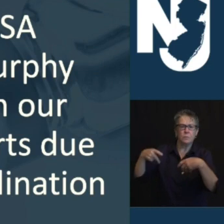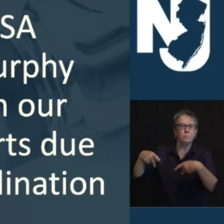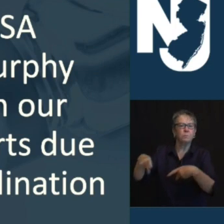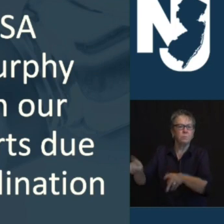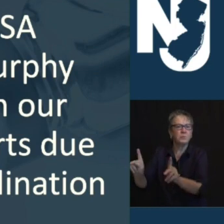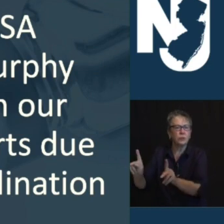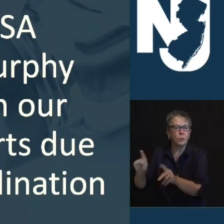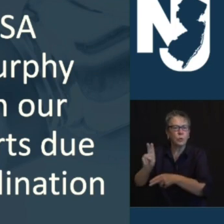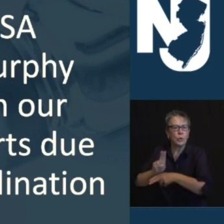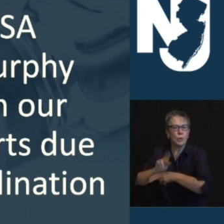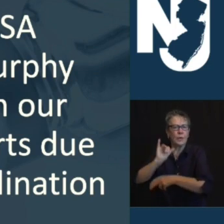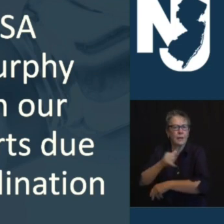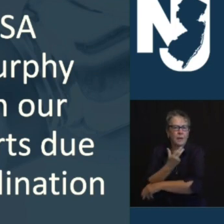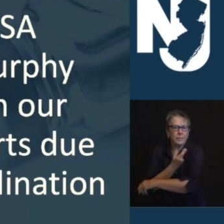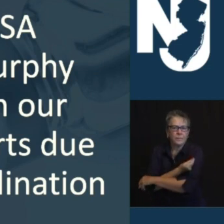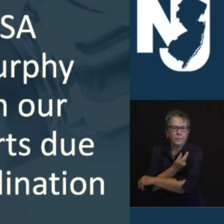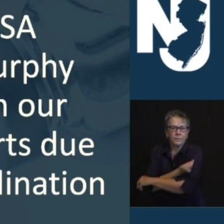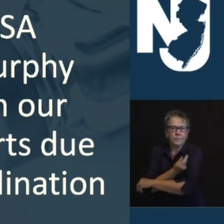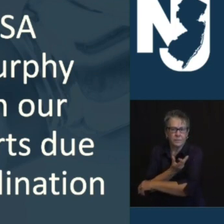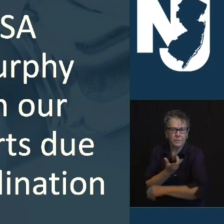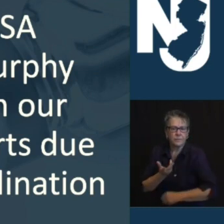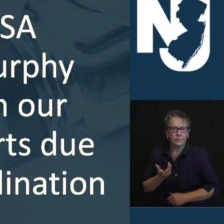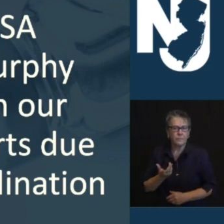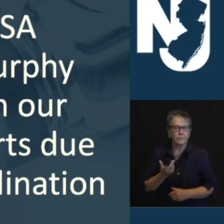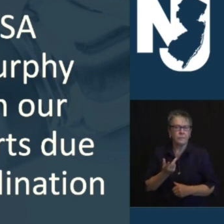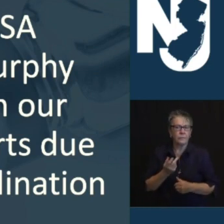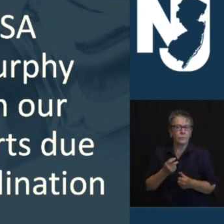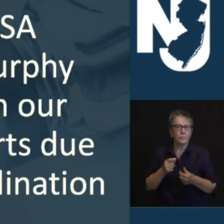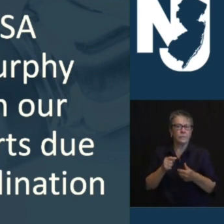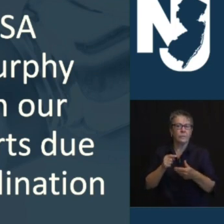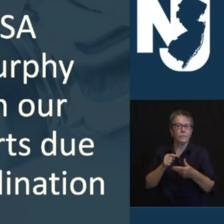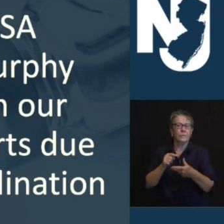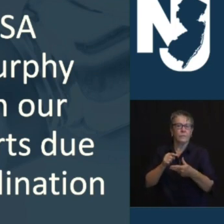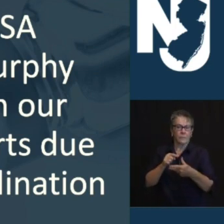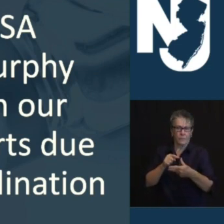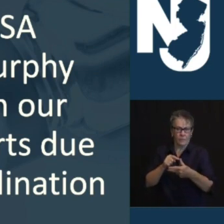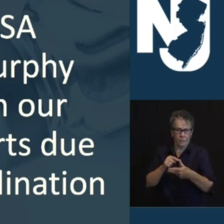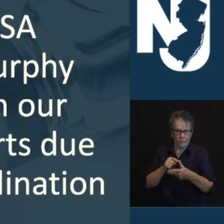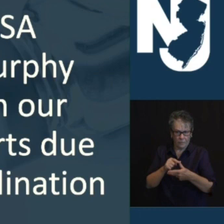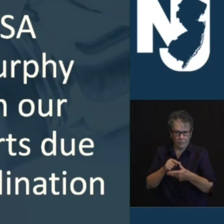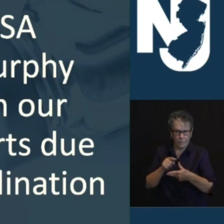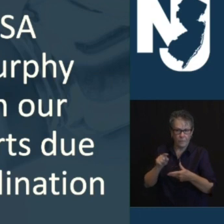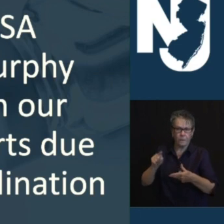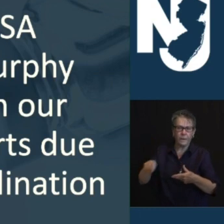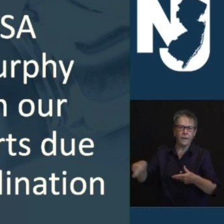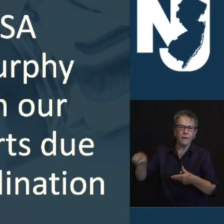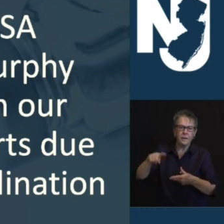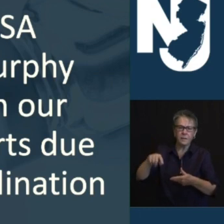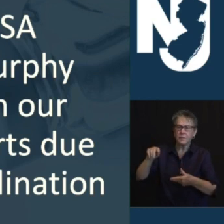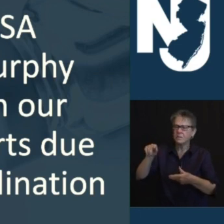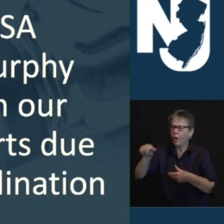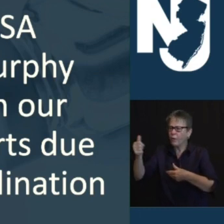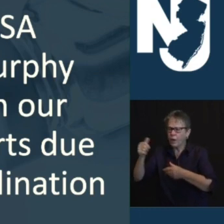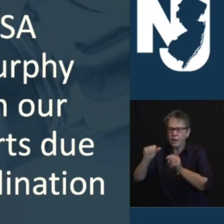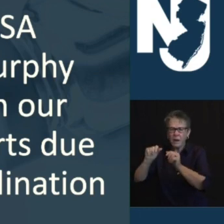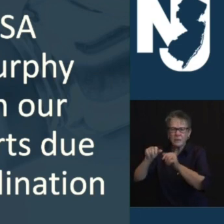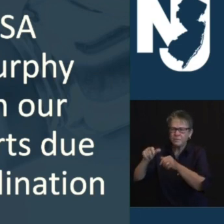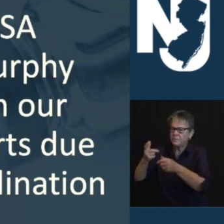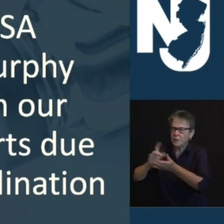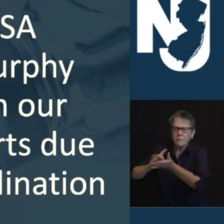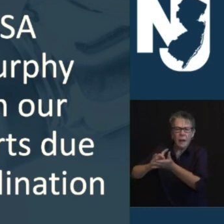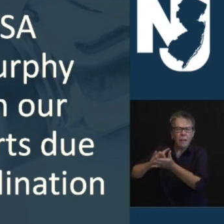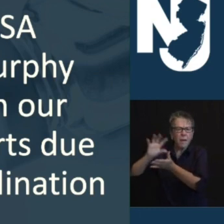suit. AstraZeneca came out with some positive news today, but maintaining a supply chain that requires